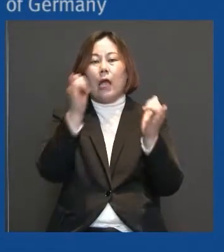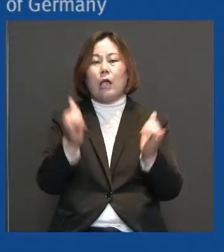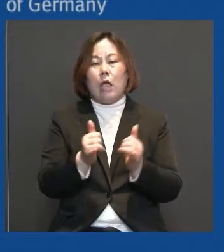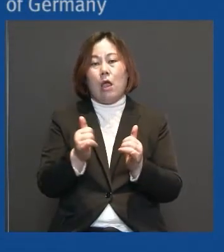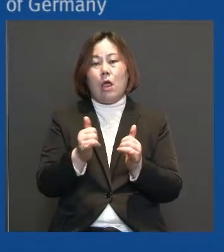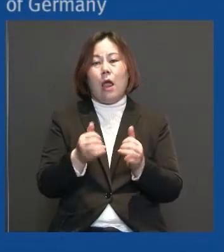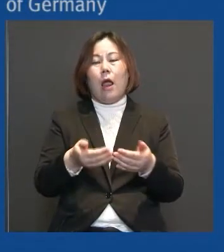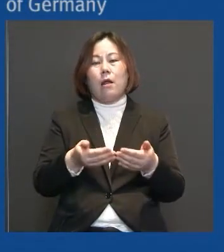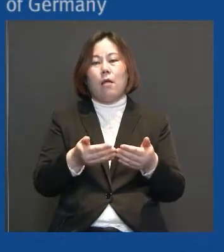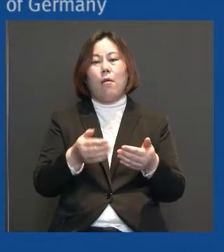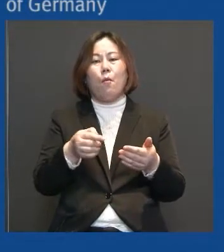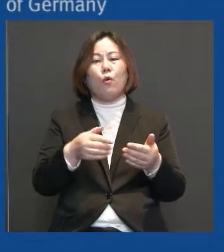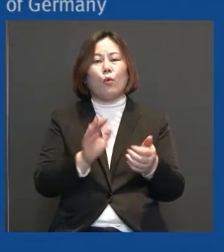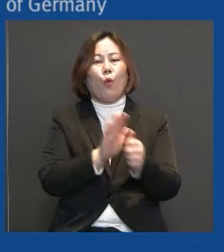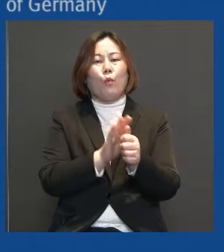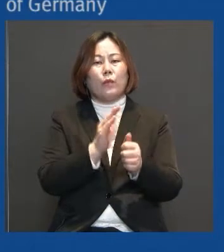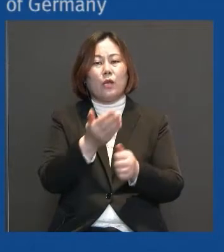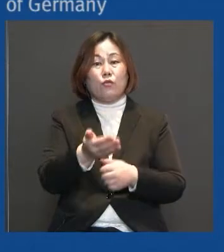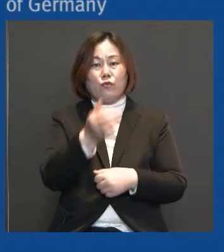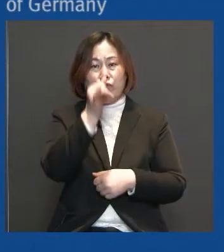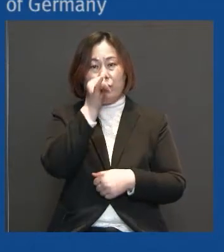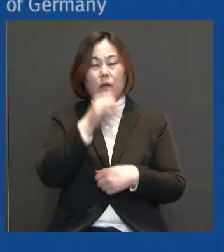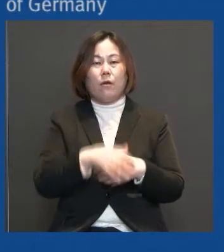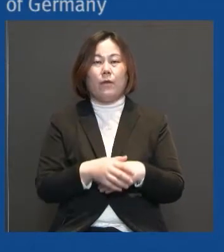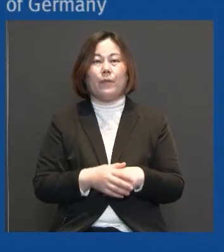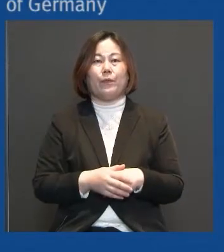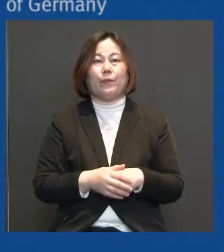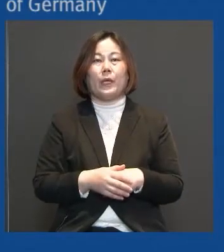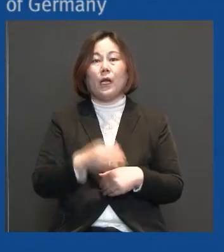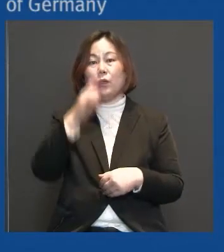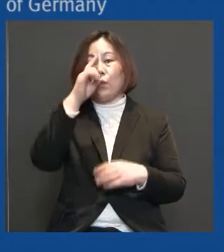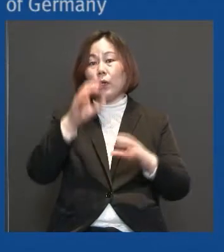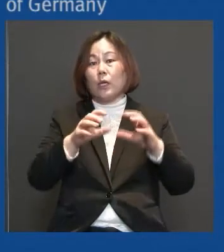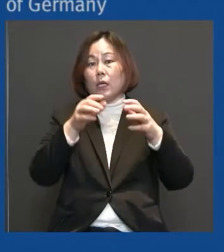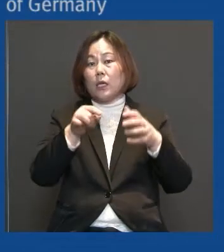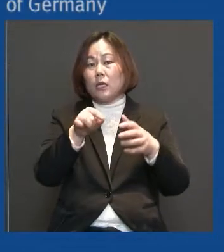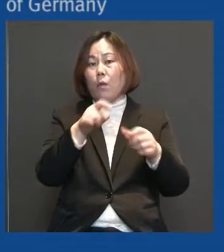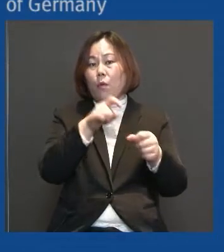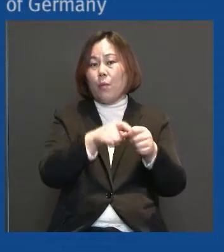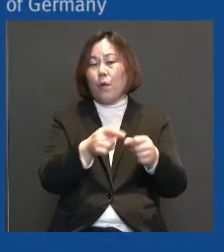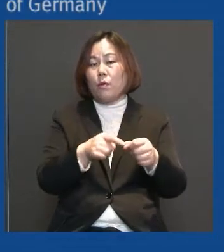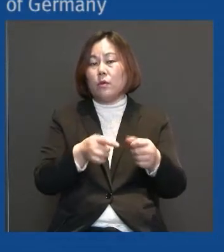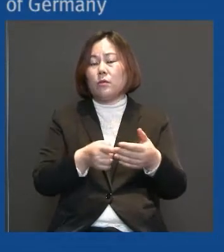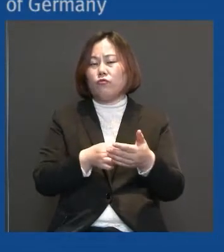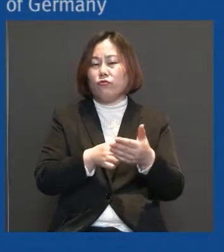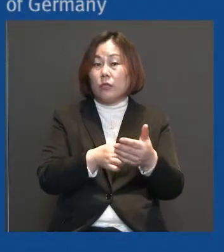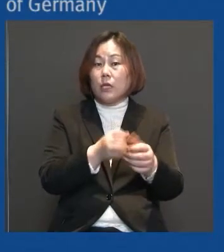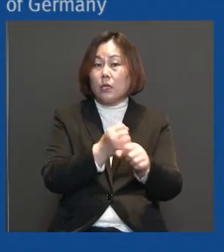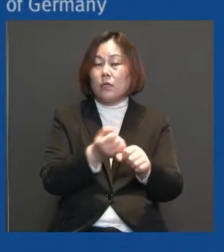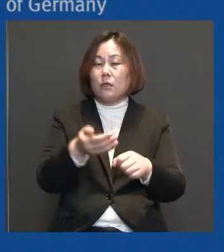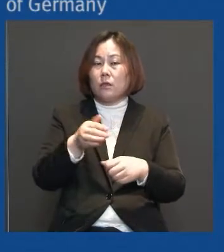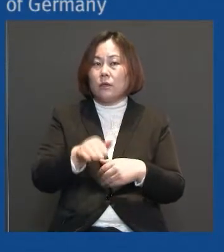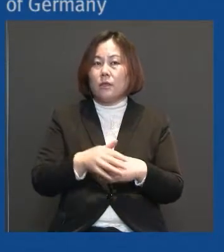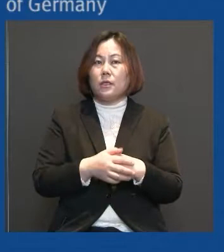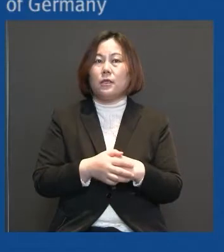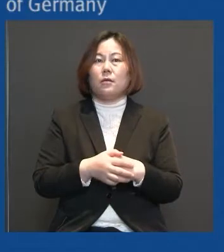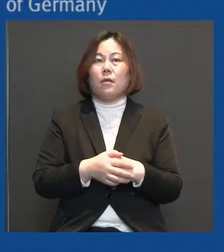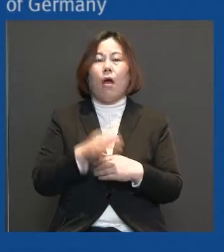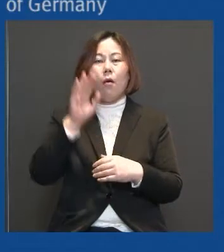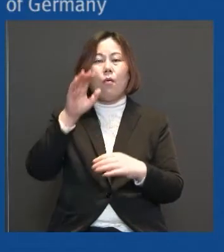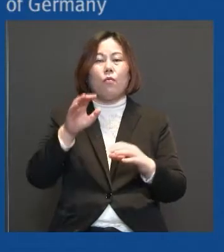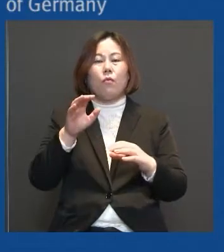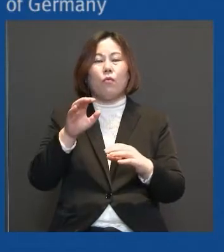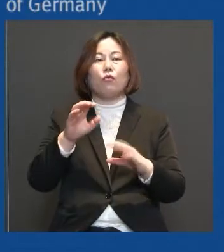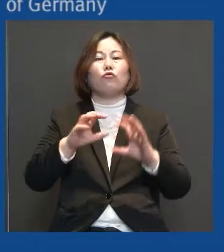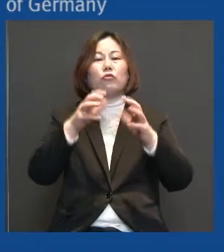Germany is pursuing these goals not only on a national level. International cooperation is becoming increasingly important in